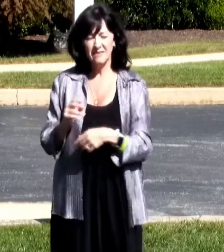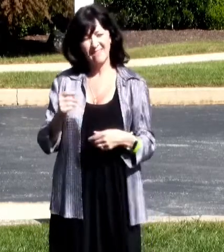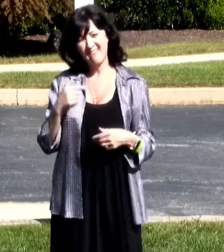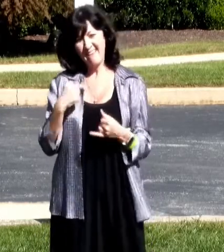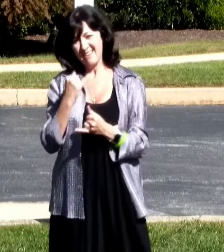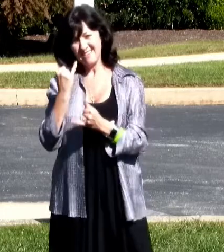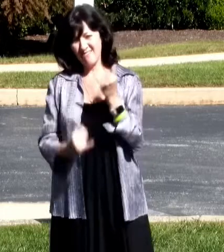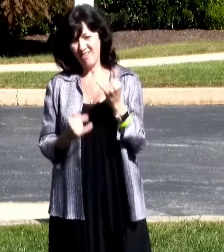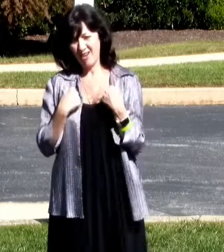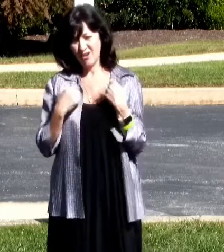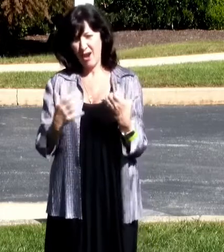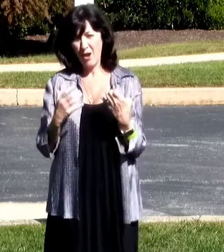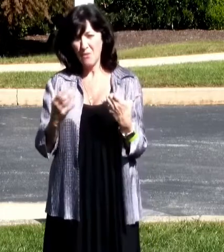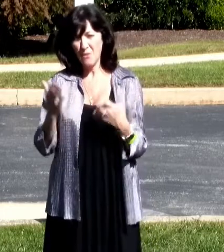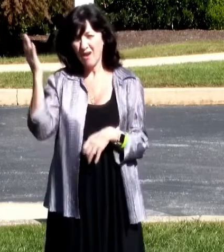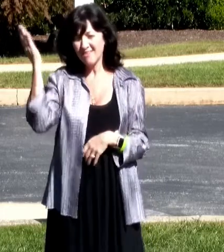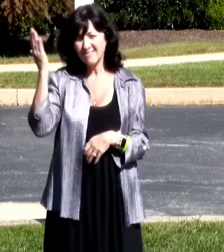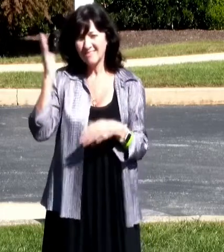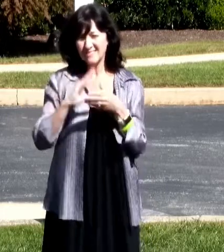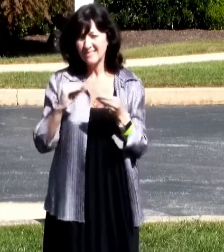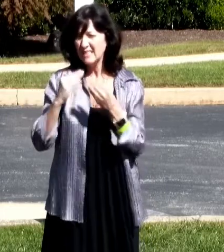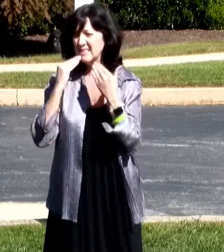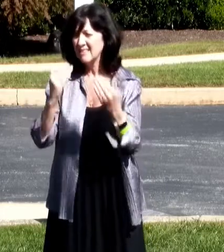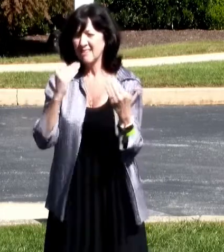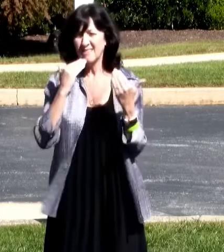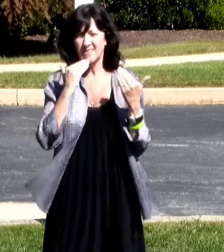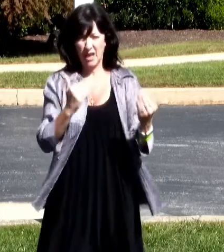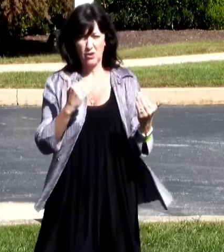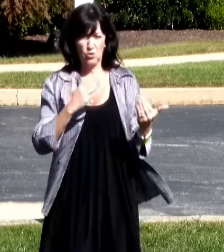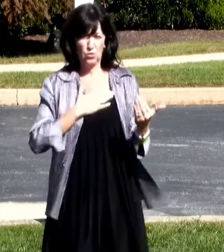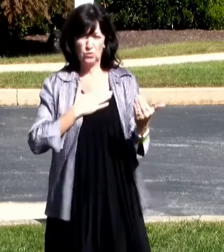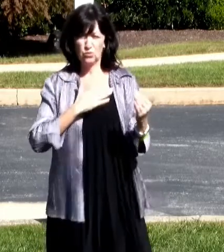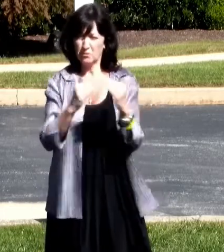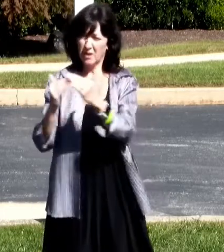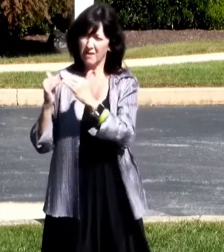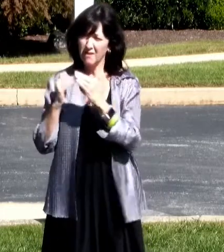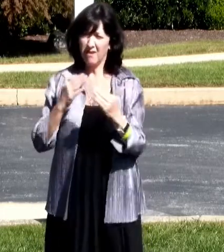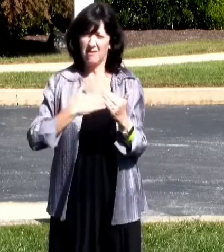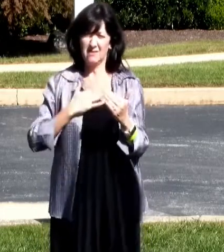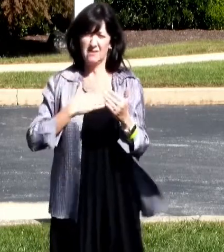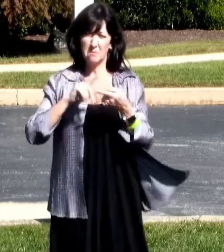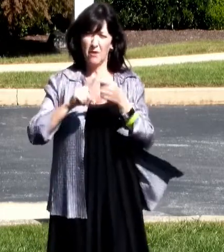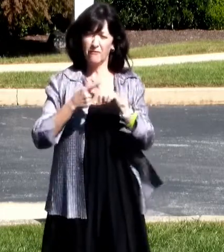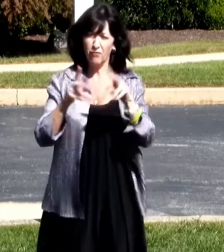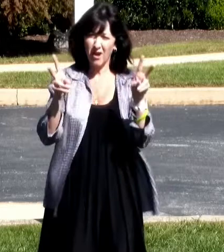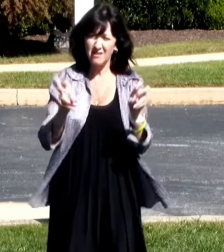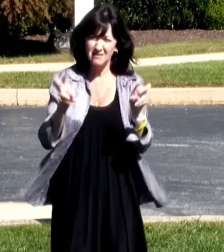say, thank you to my friends during this COVID battle. It has been tough. I know the